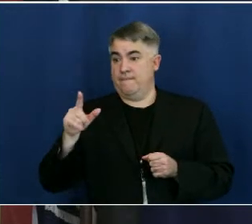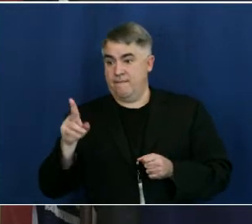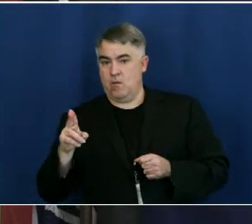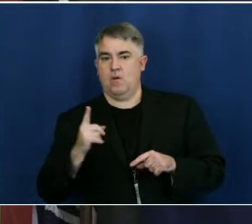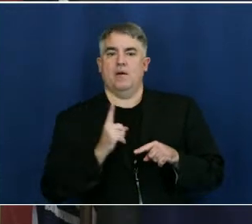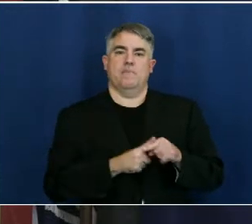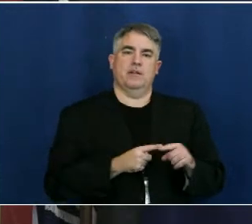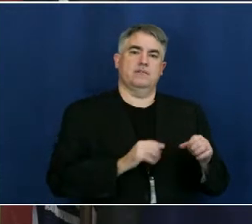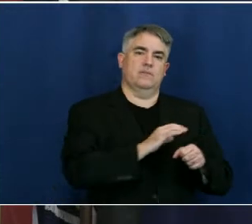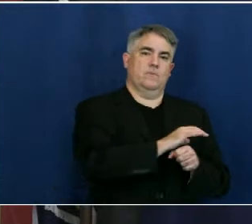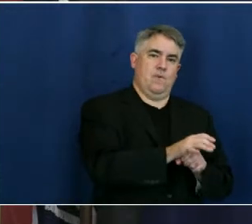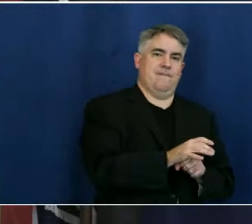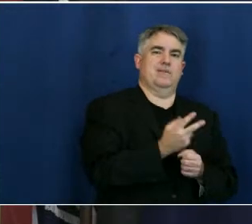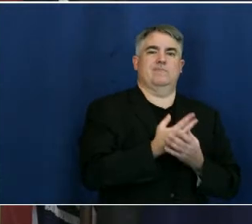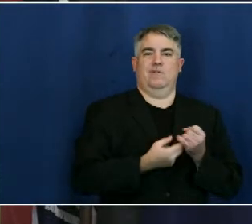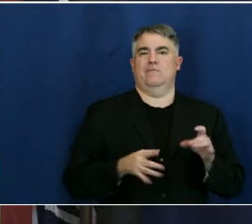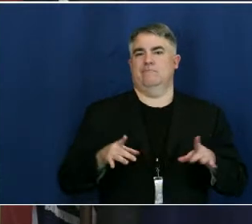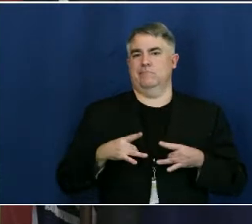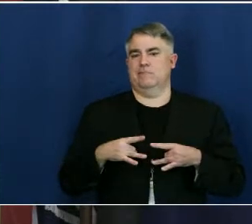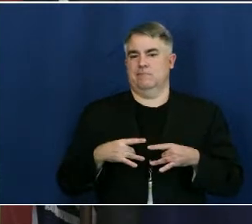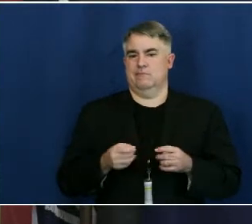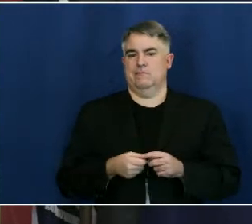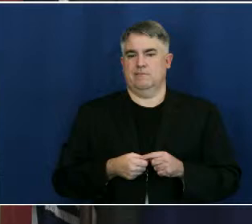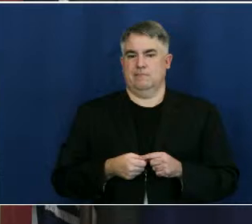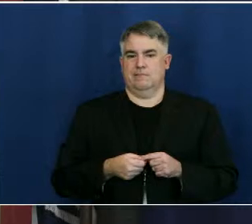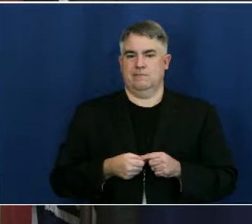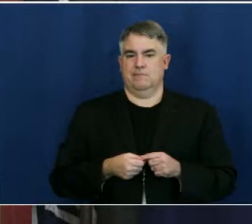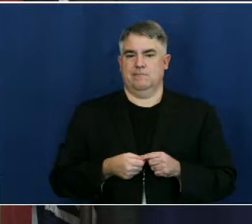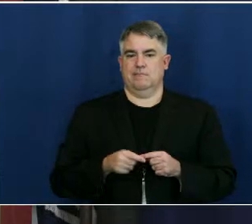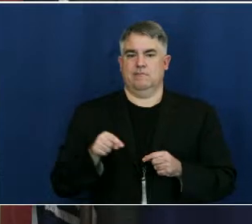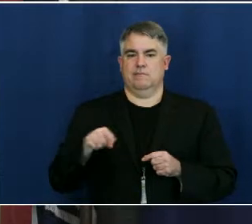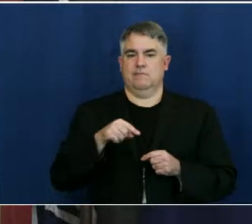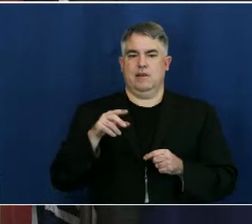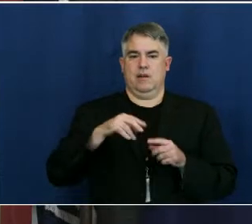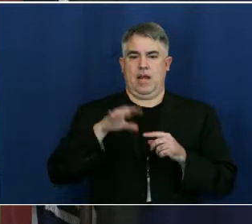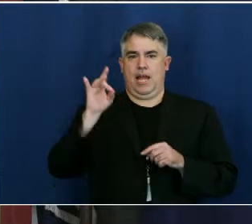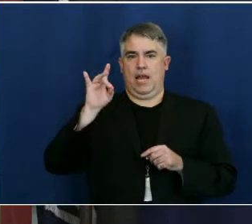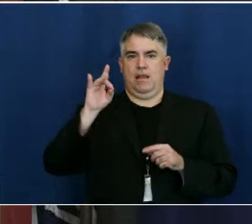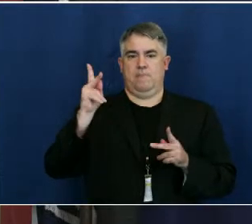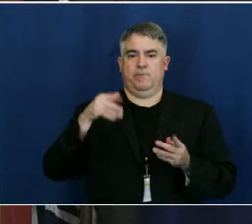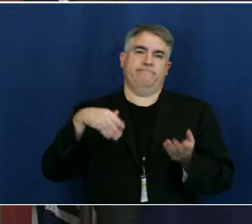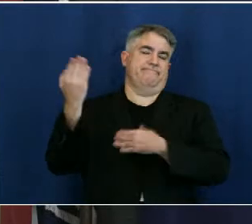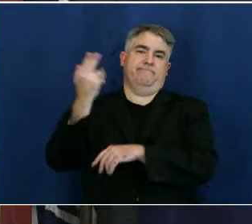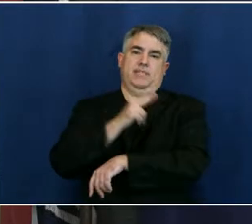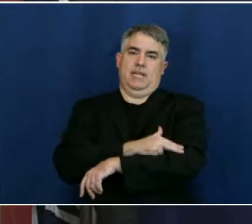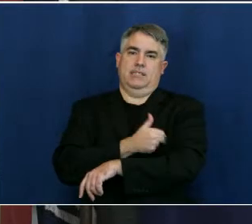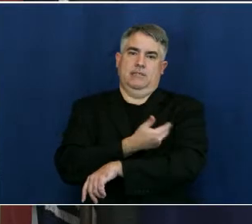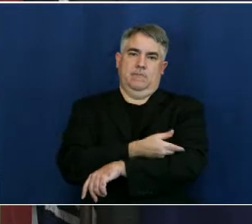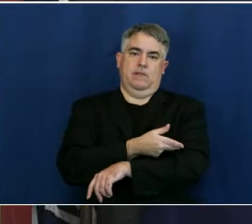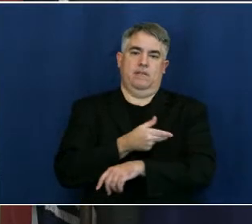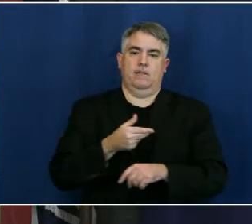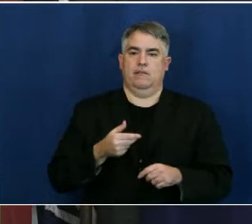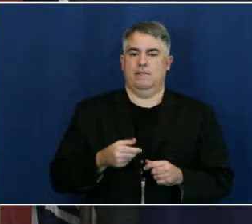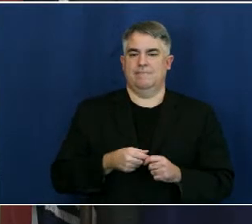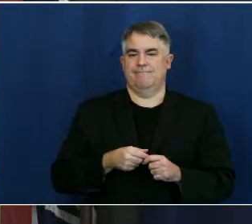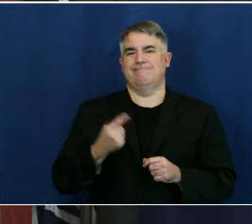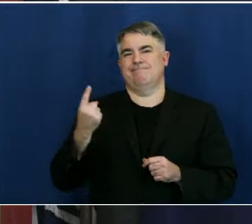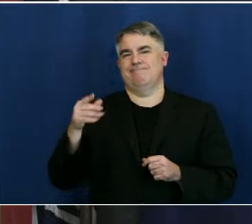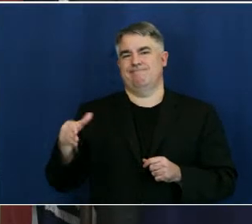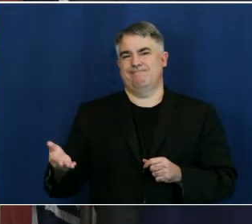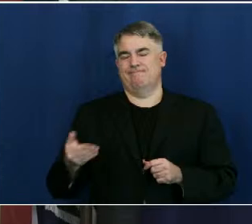in the same individuals. That led to 8 persons being hospitalized and, unfortunately, this death. In previous